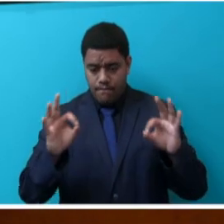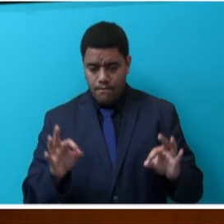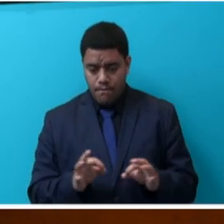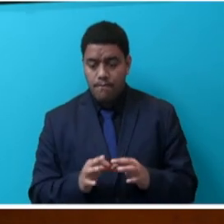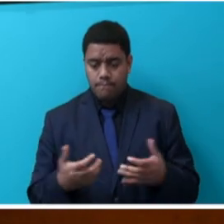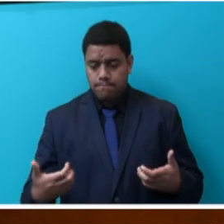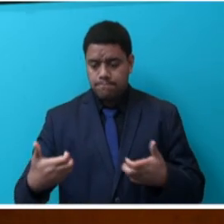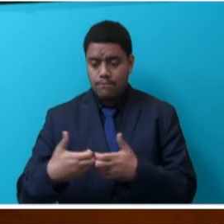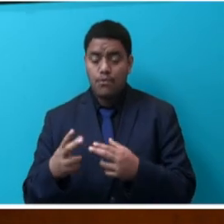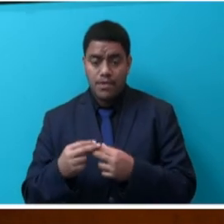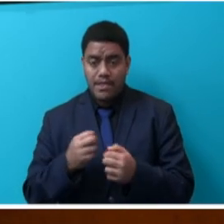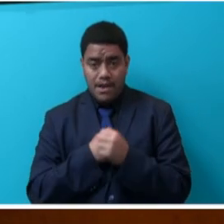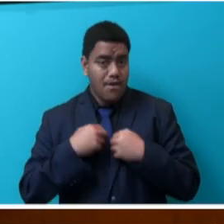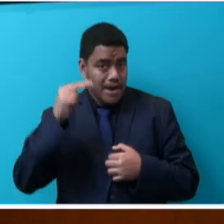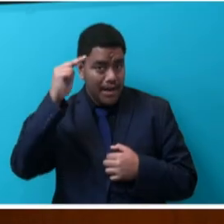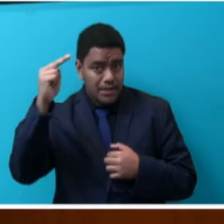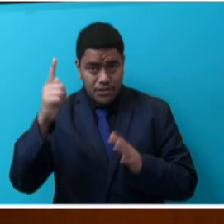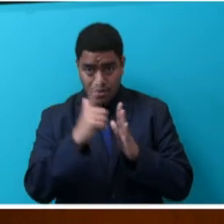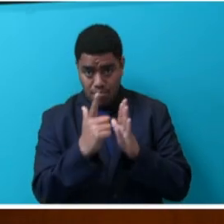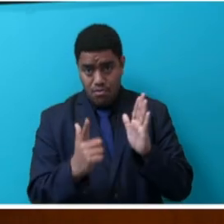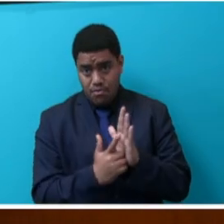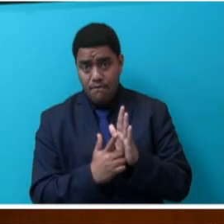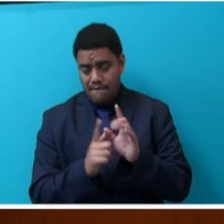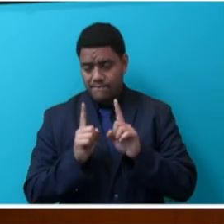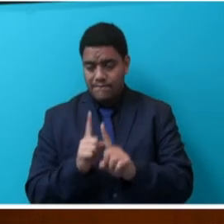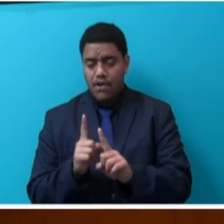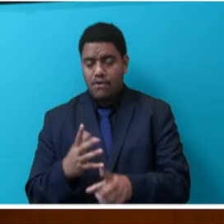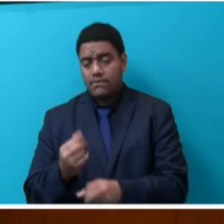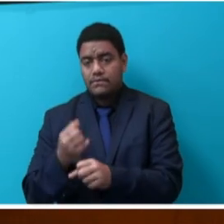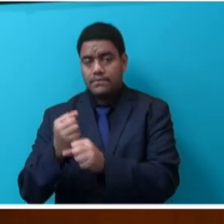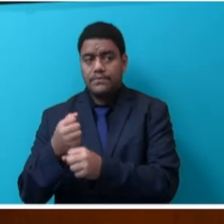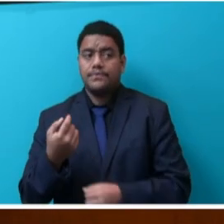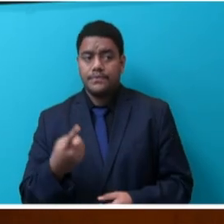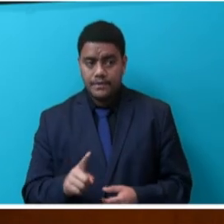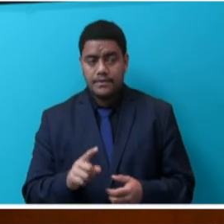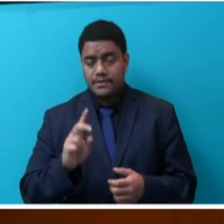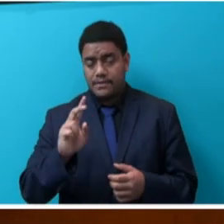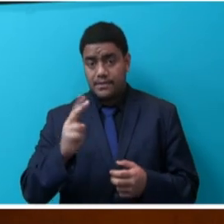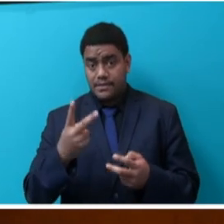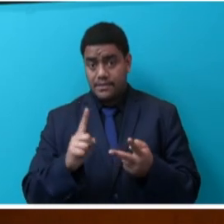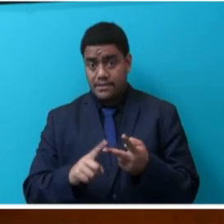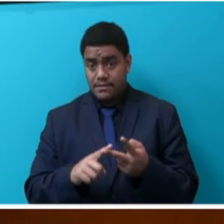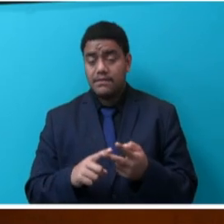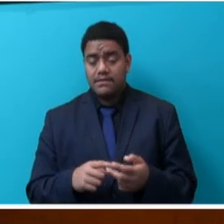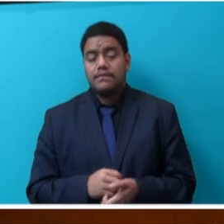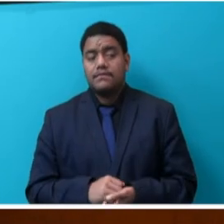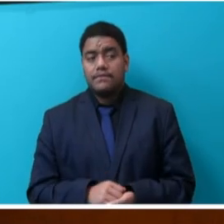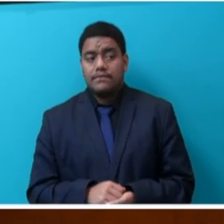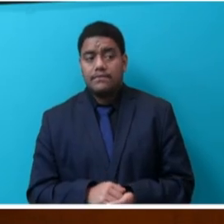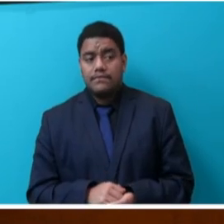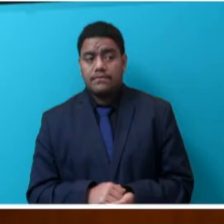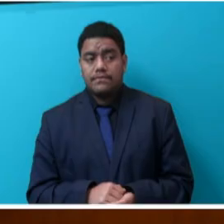our national laws with its provisions, as well as with the second additional protocol of